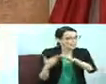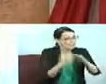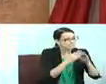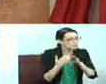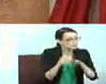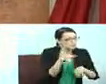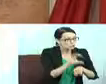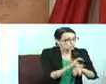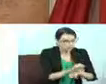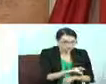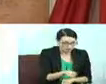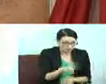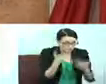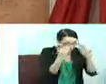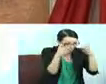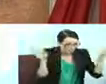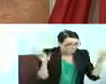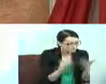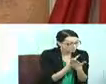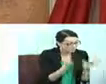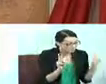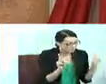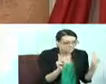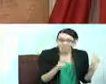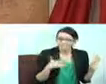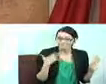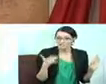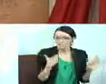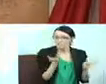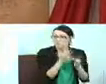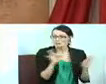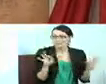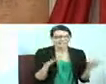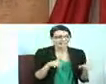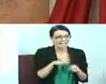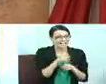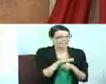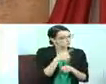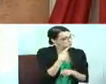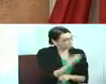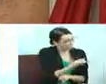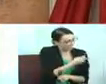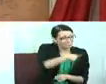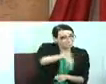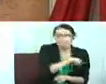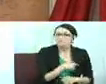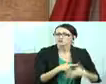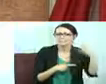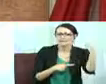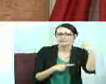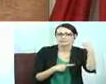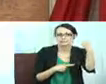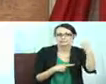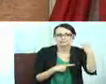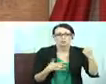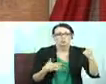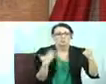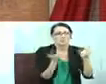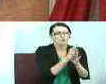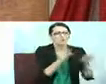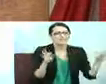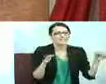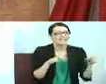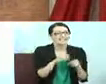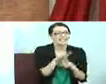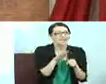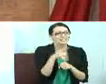Church? Can you feel free enough to tell them? Can you feel free enough to tell